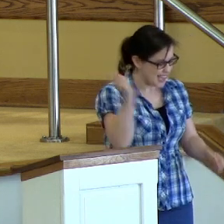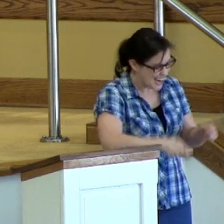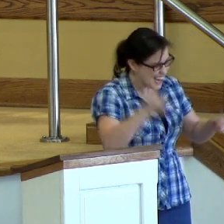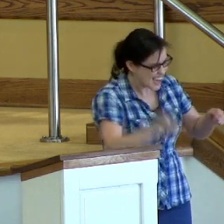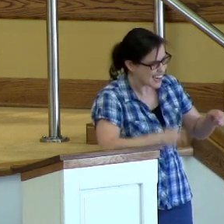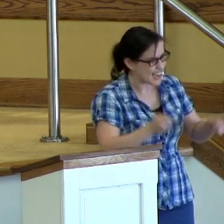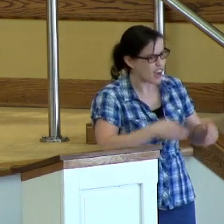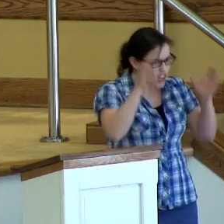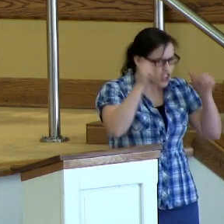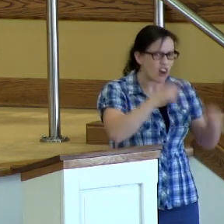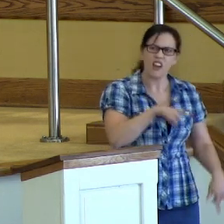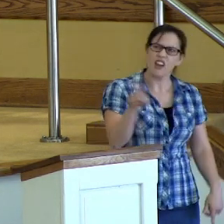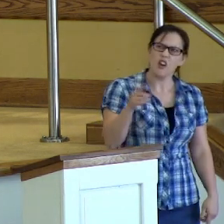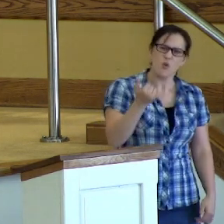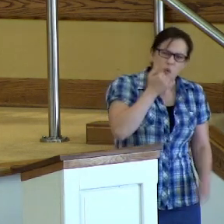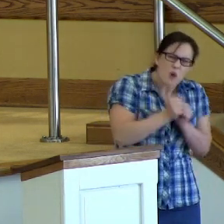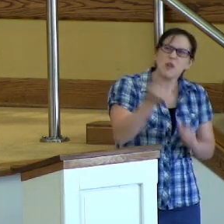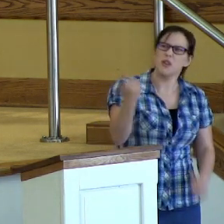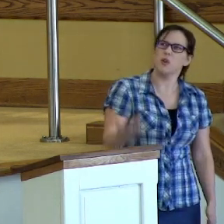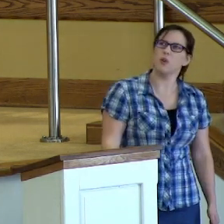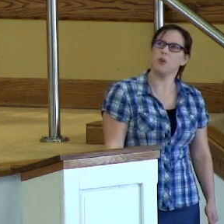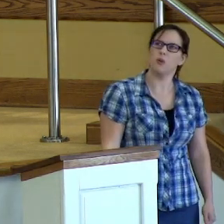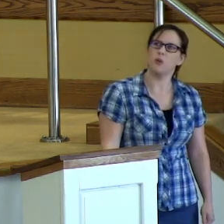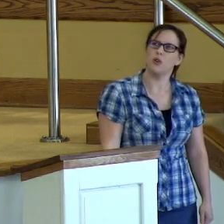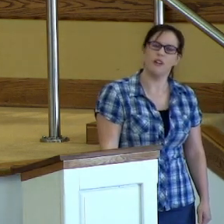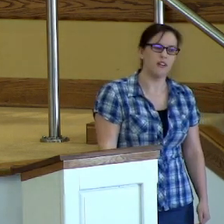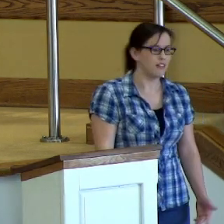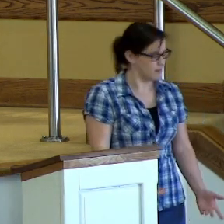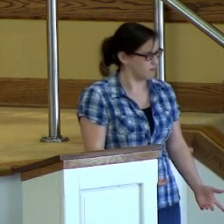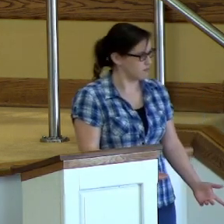and the animal says, what is wrong with you?